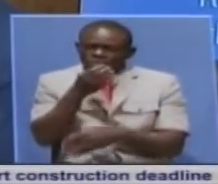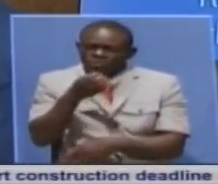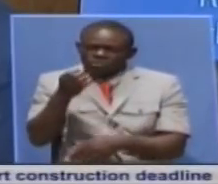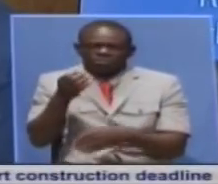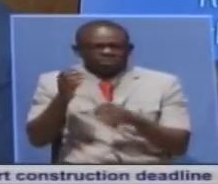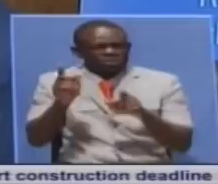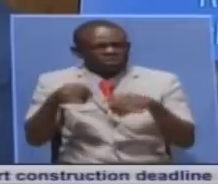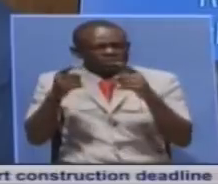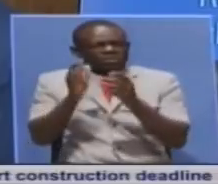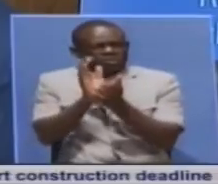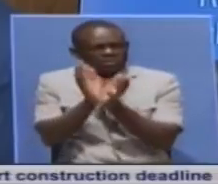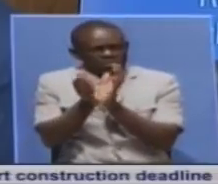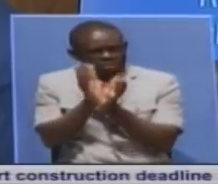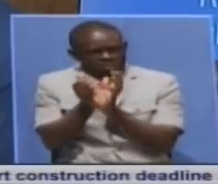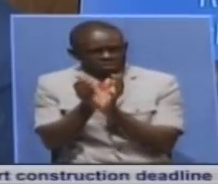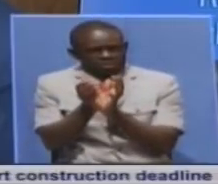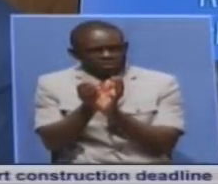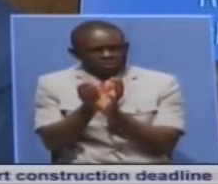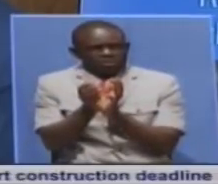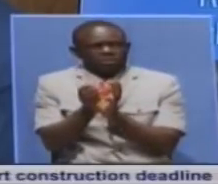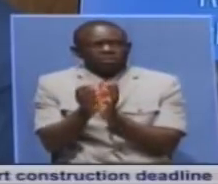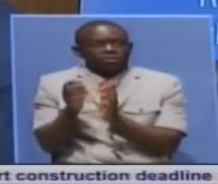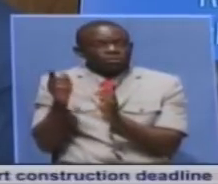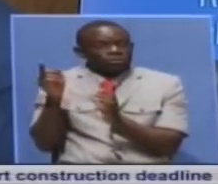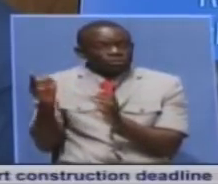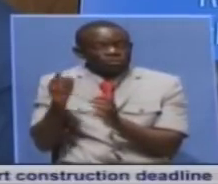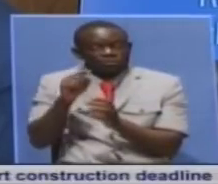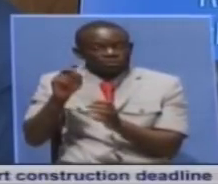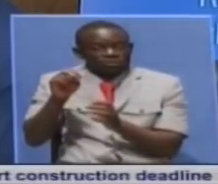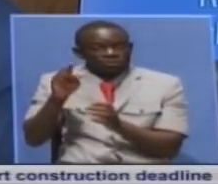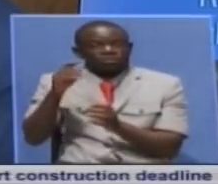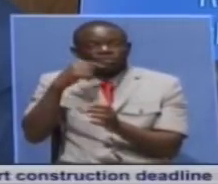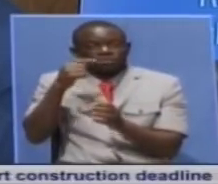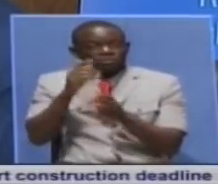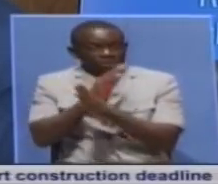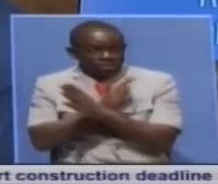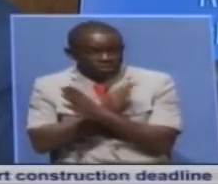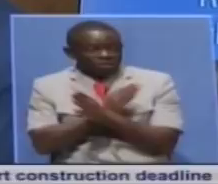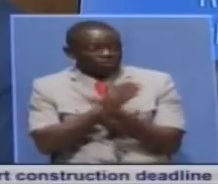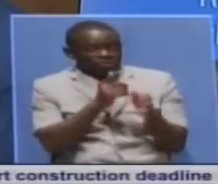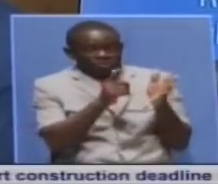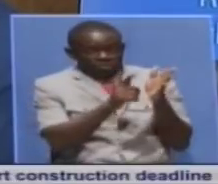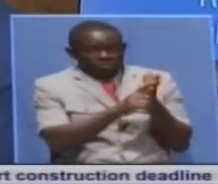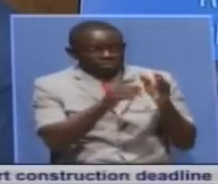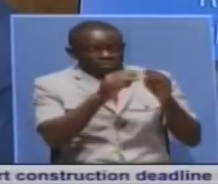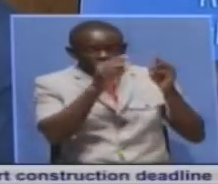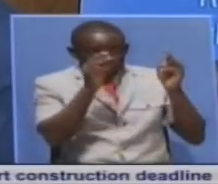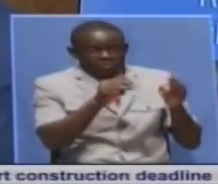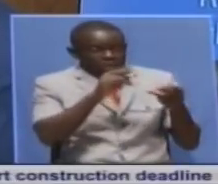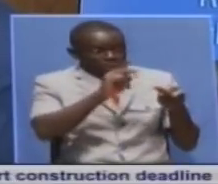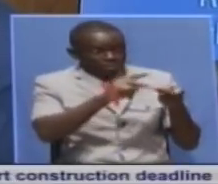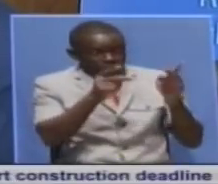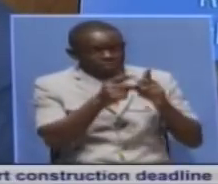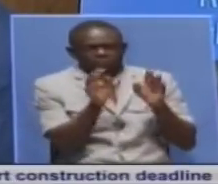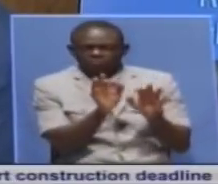Mr. Mwanza, the partnership with the Lusaka National Museum is inevitable as it will lay a foundation which will avail the country